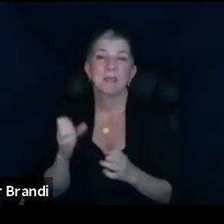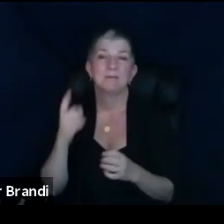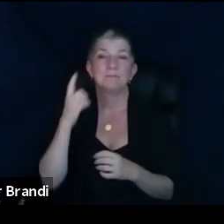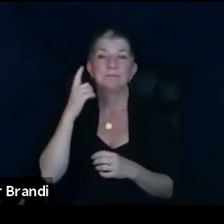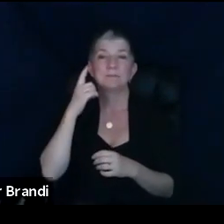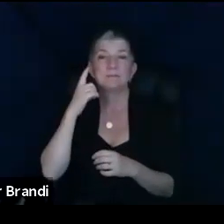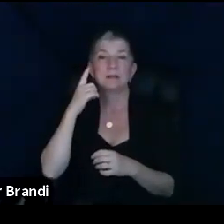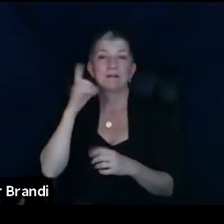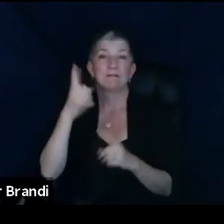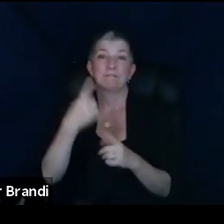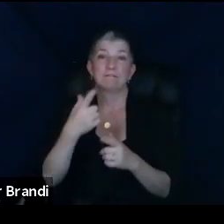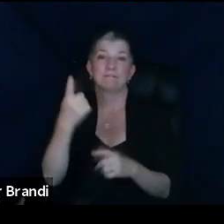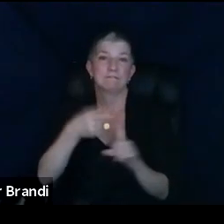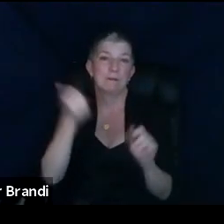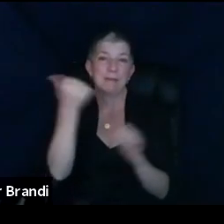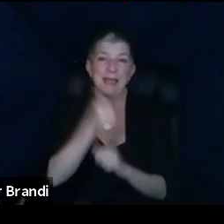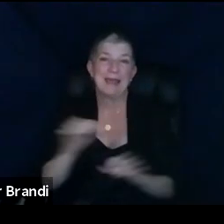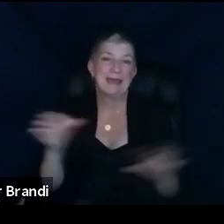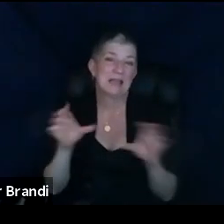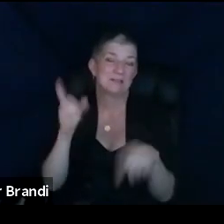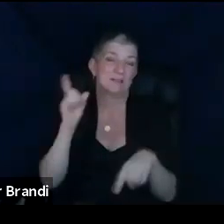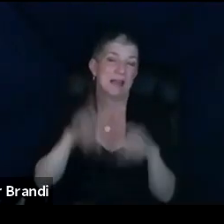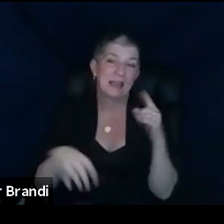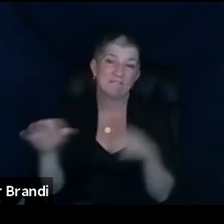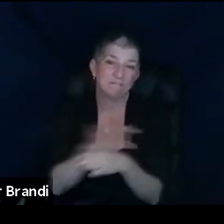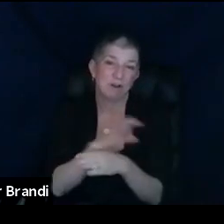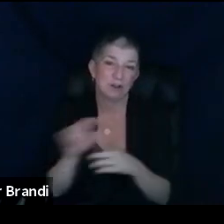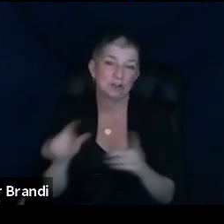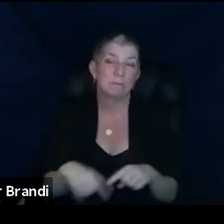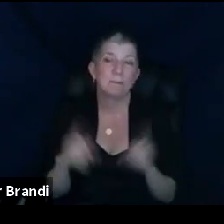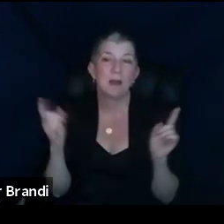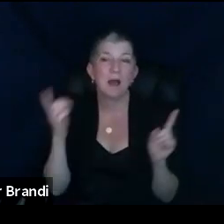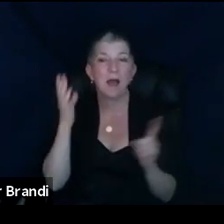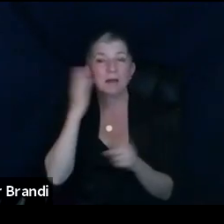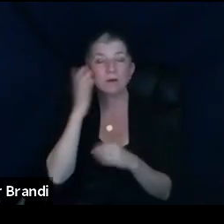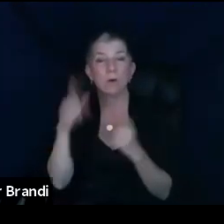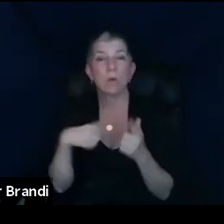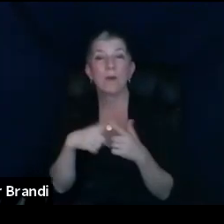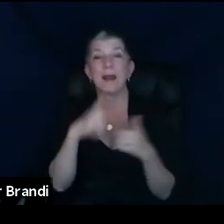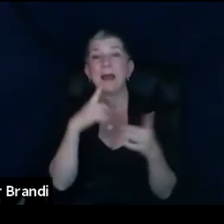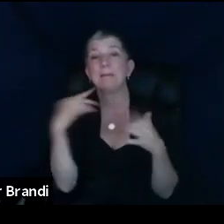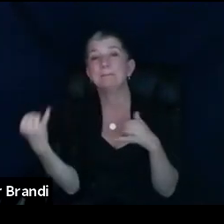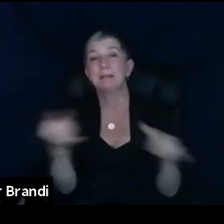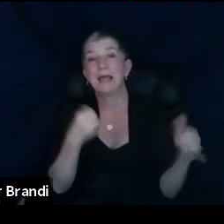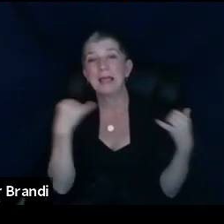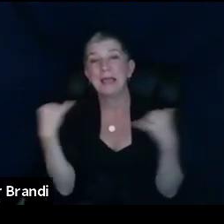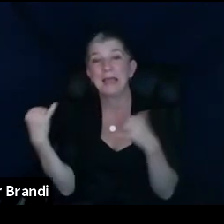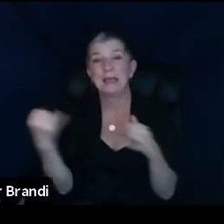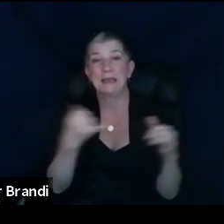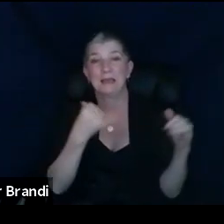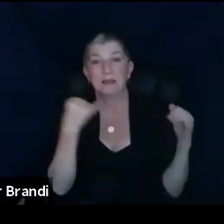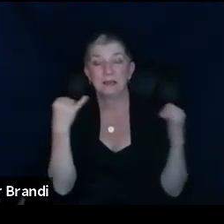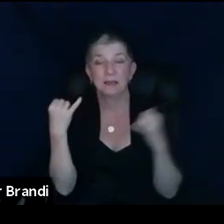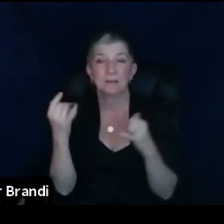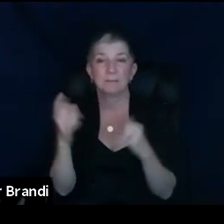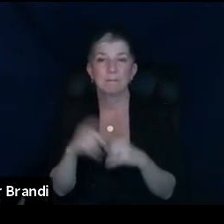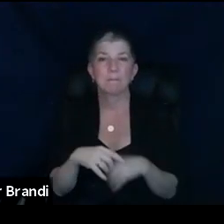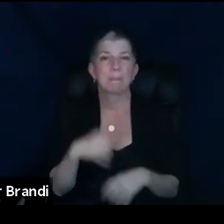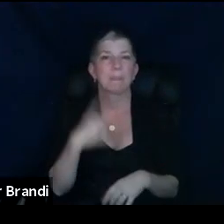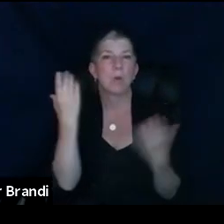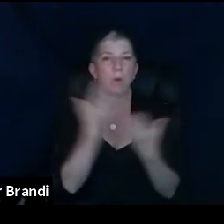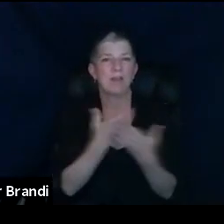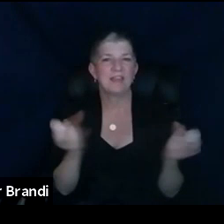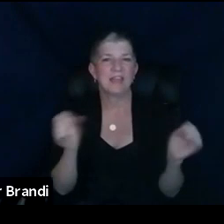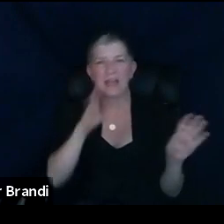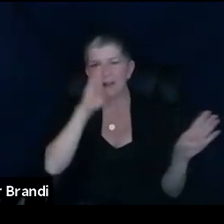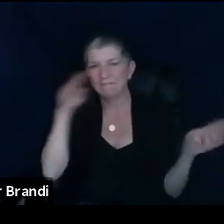any activity, I just can't function. But I know that when I'm playing, there is only one thing that I can